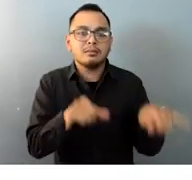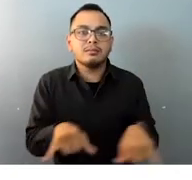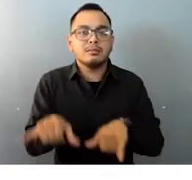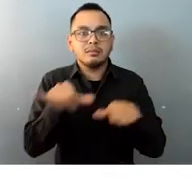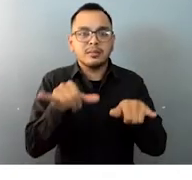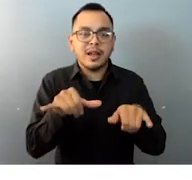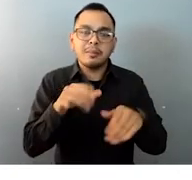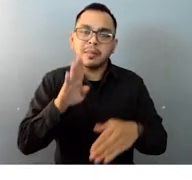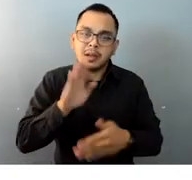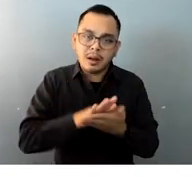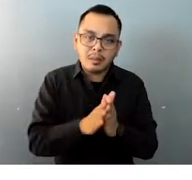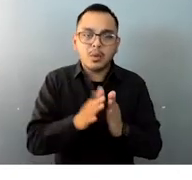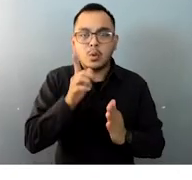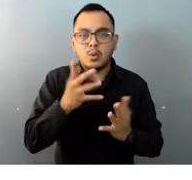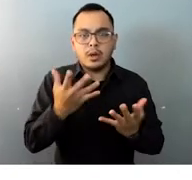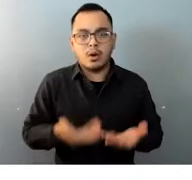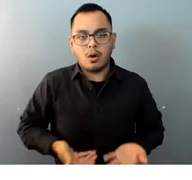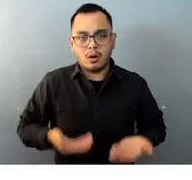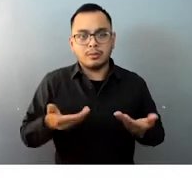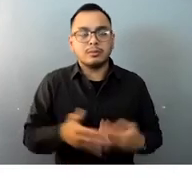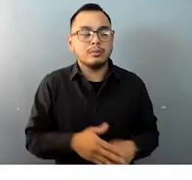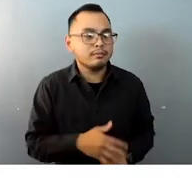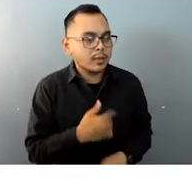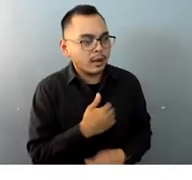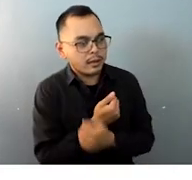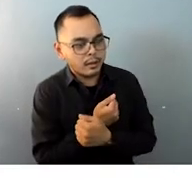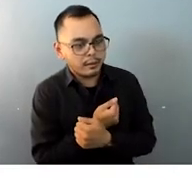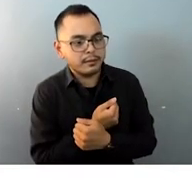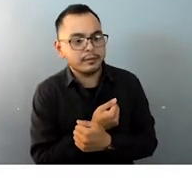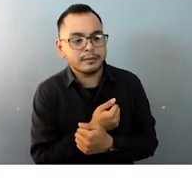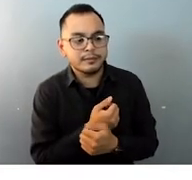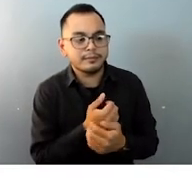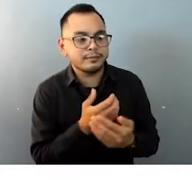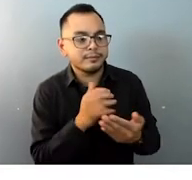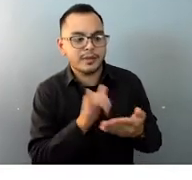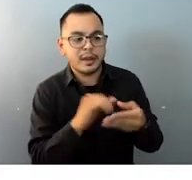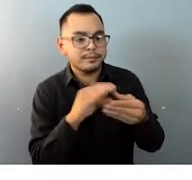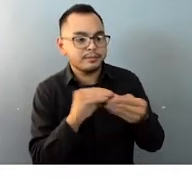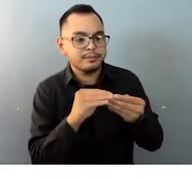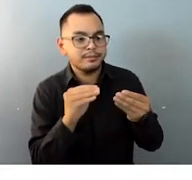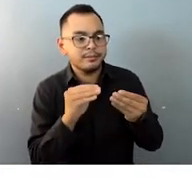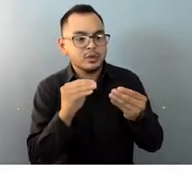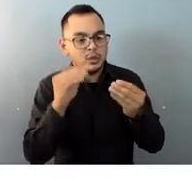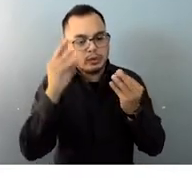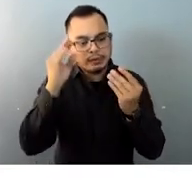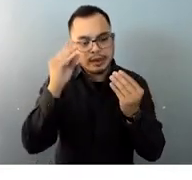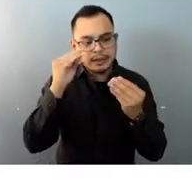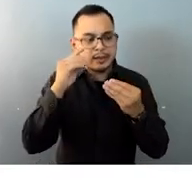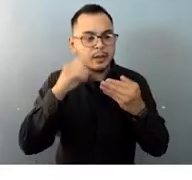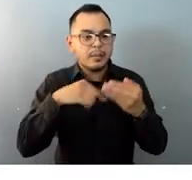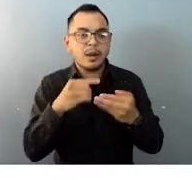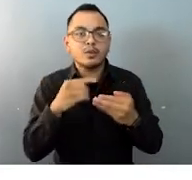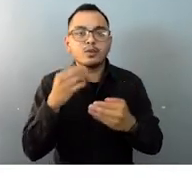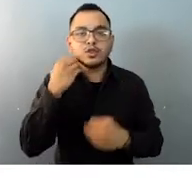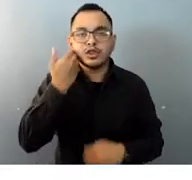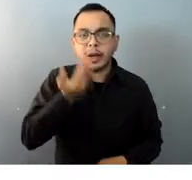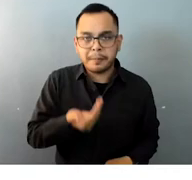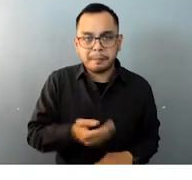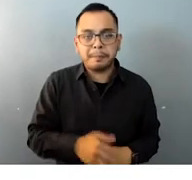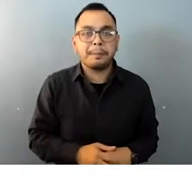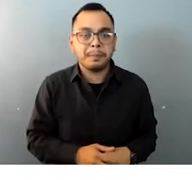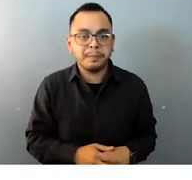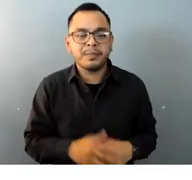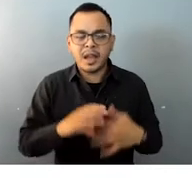mold, and be who we really are meant to be. Aruna, I love that you brought us to this space of reflecting about